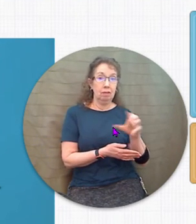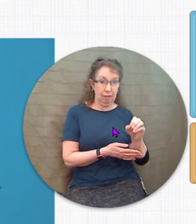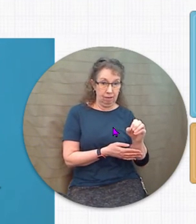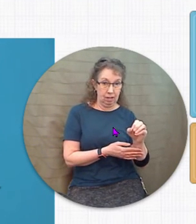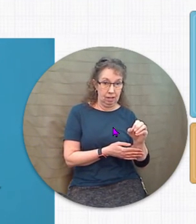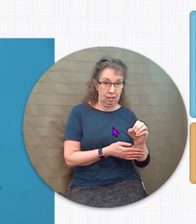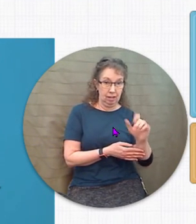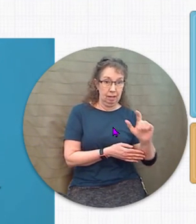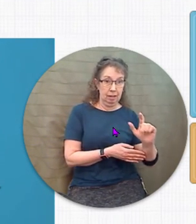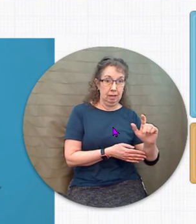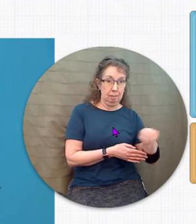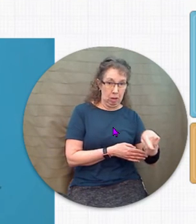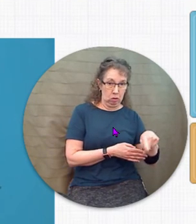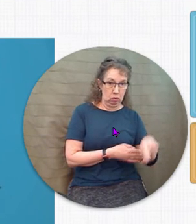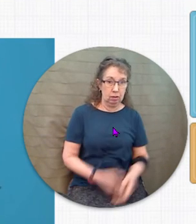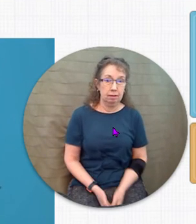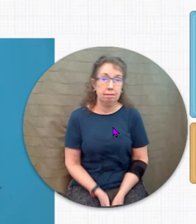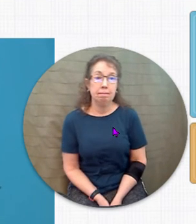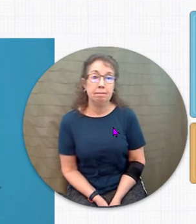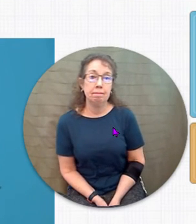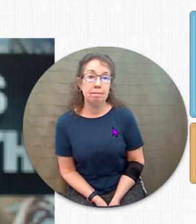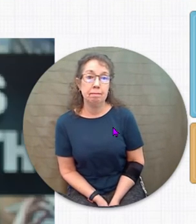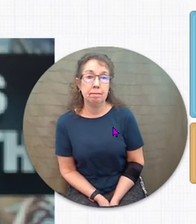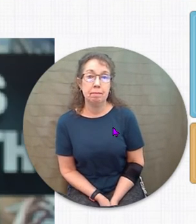153,350 pounds.